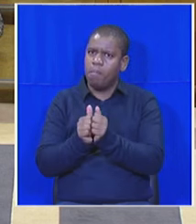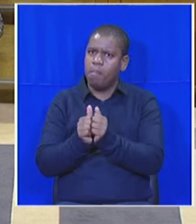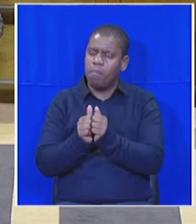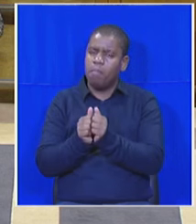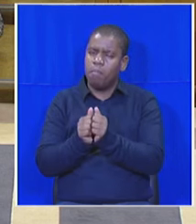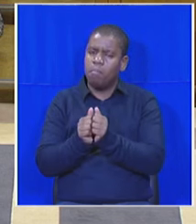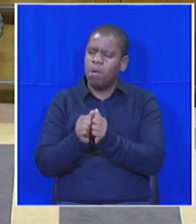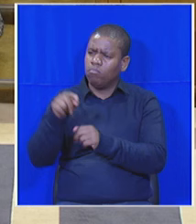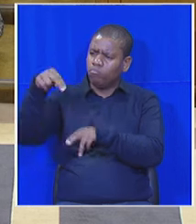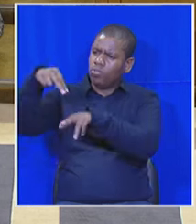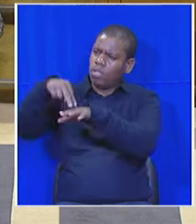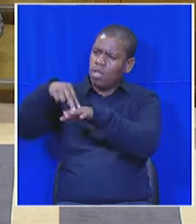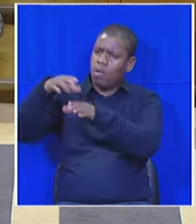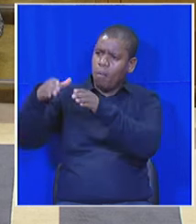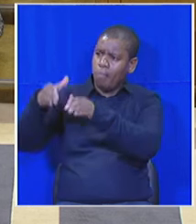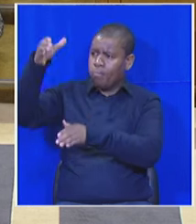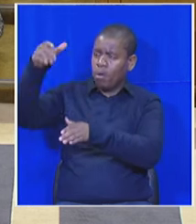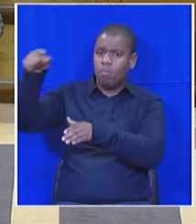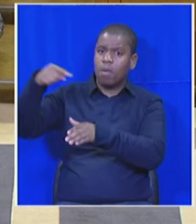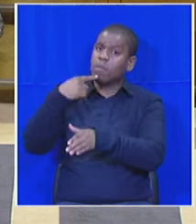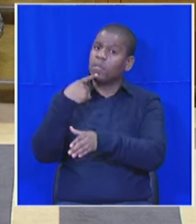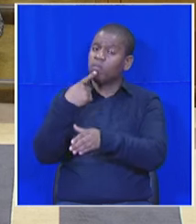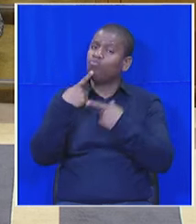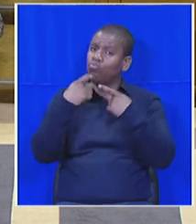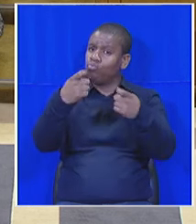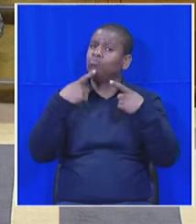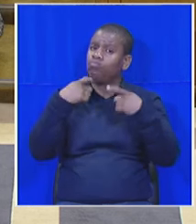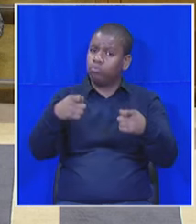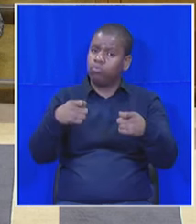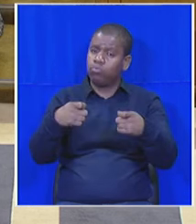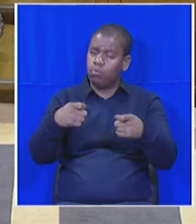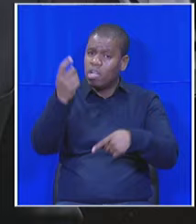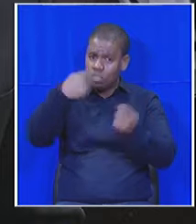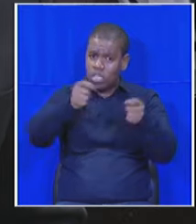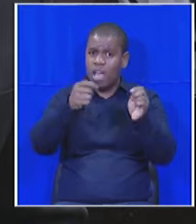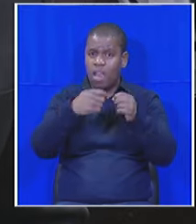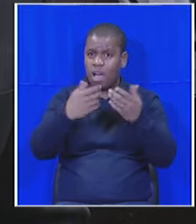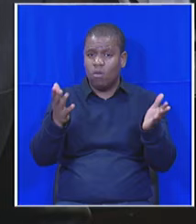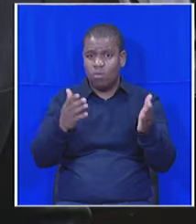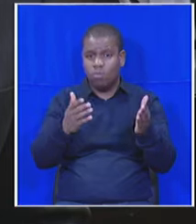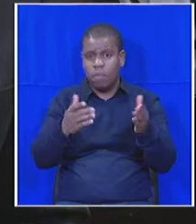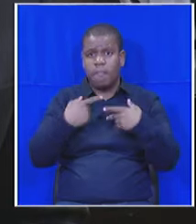there is again now shouting sellout, despite being warned earlier by the House Chair.